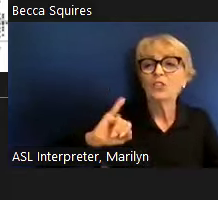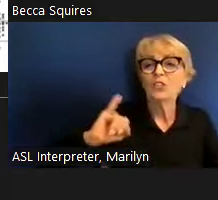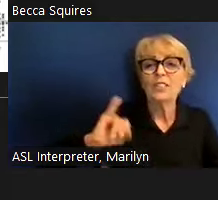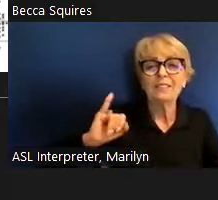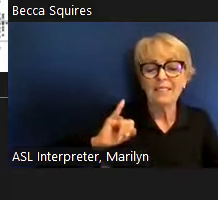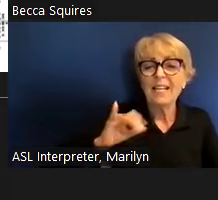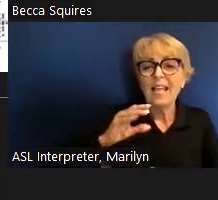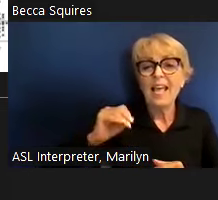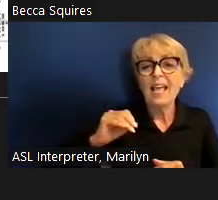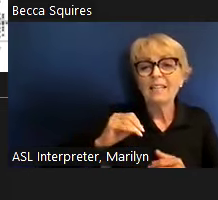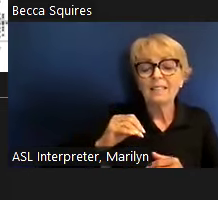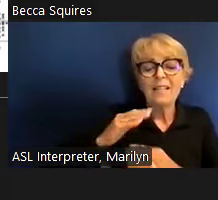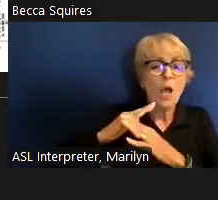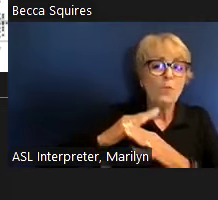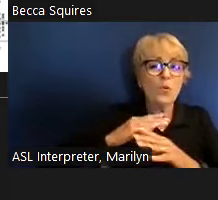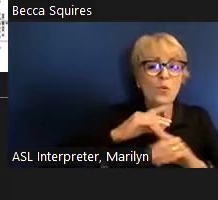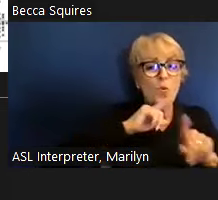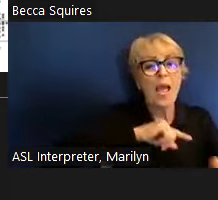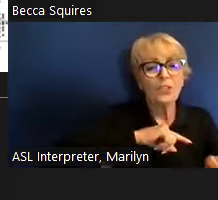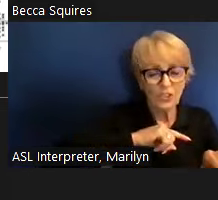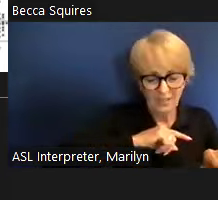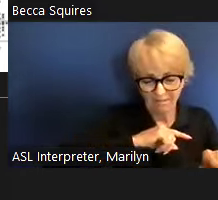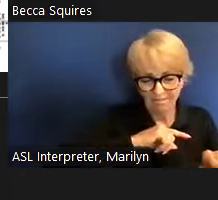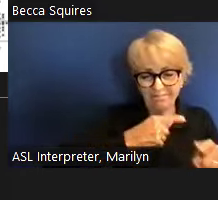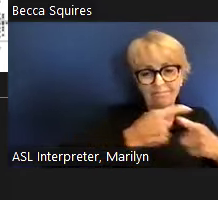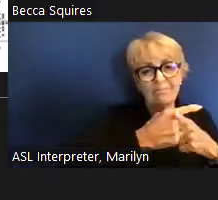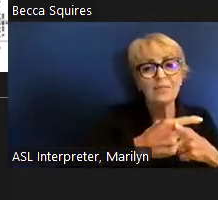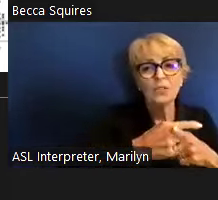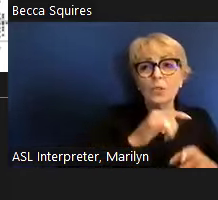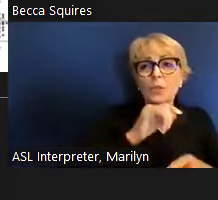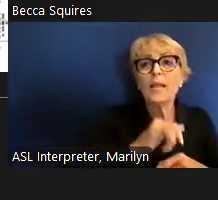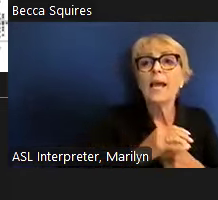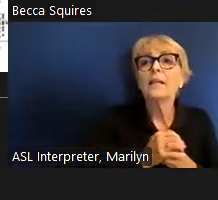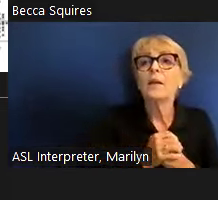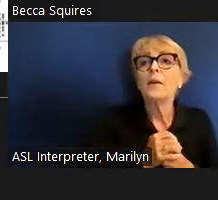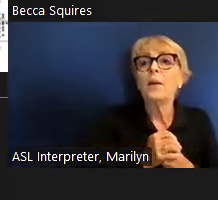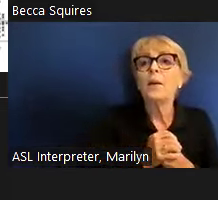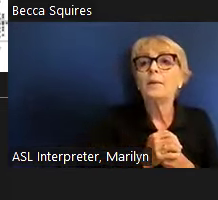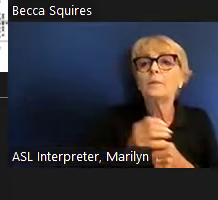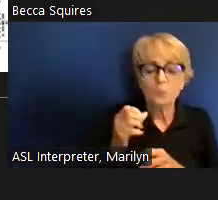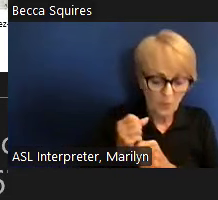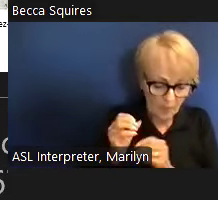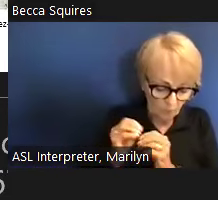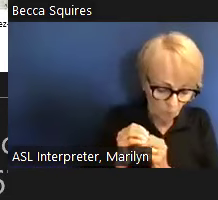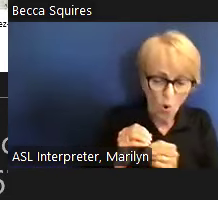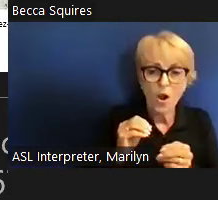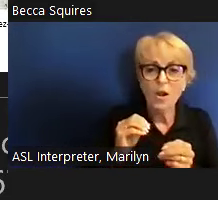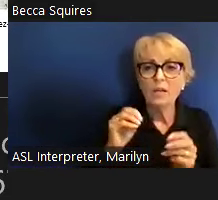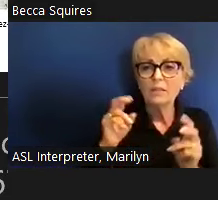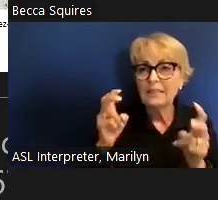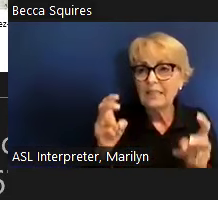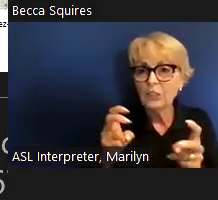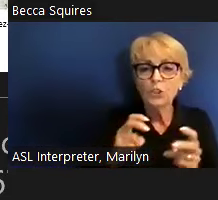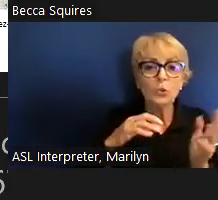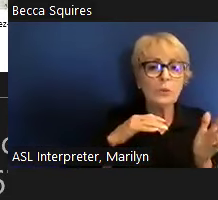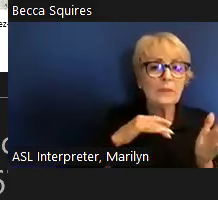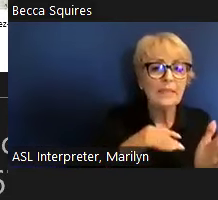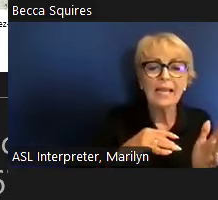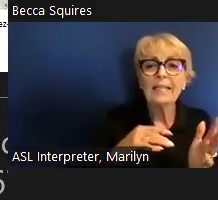reaction to that. So this is still being worked up. We're getting more tissue. We're doing more studies. We're trying to figure out if